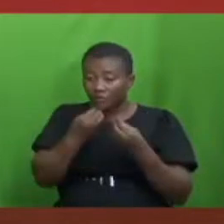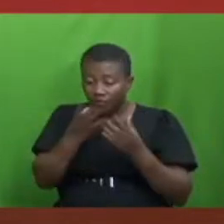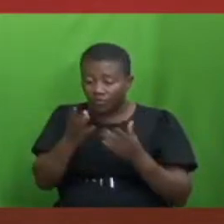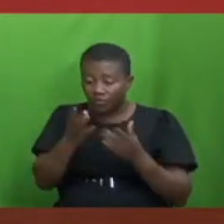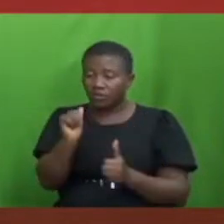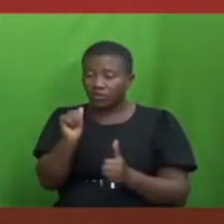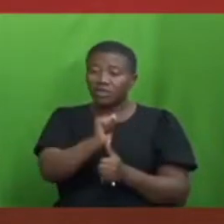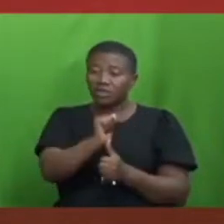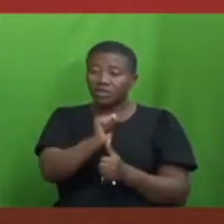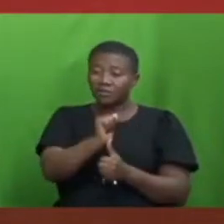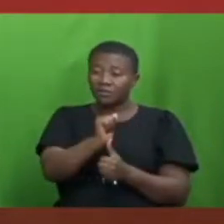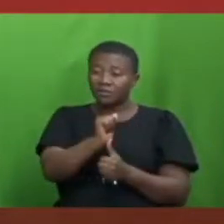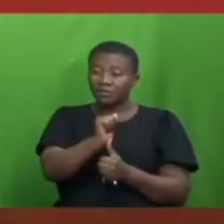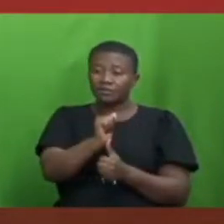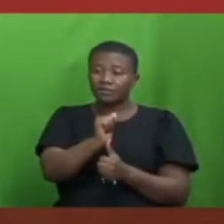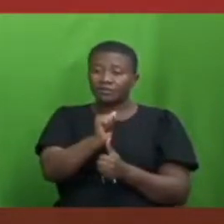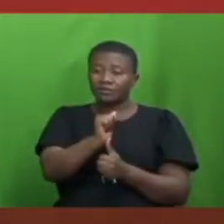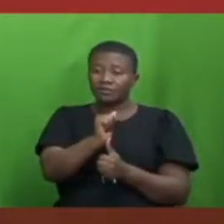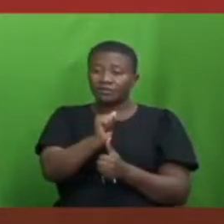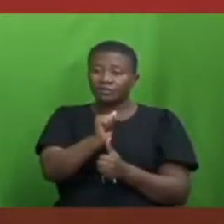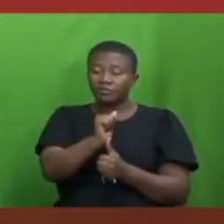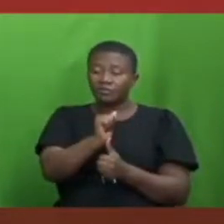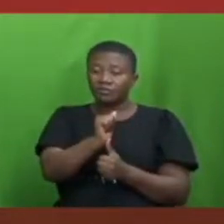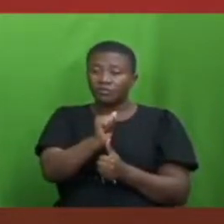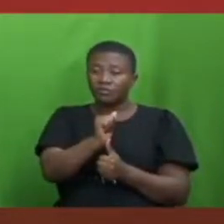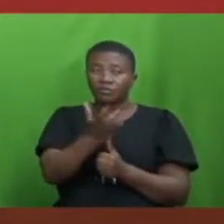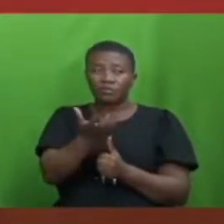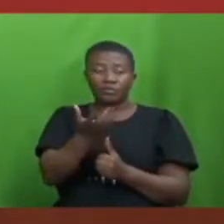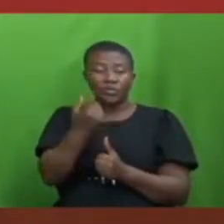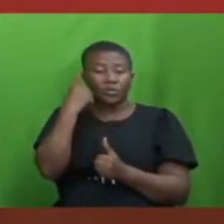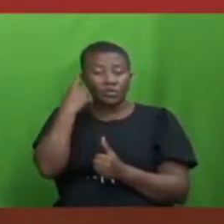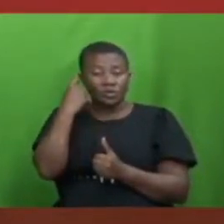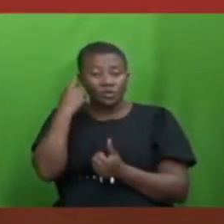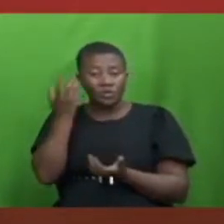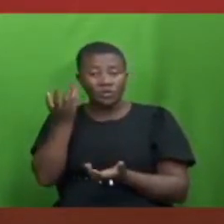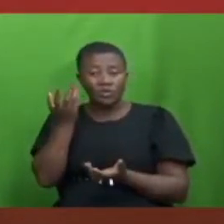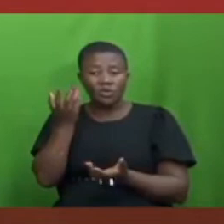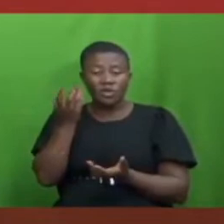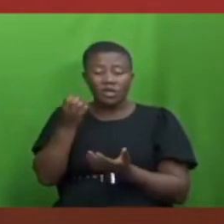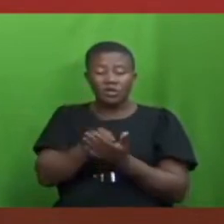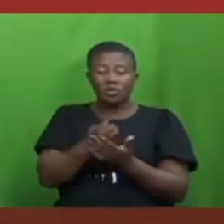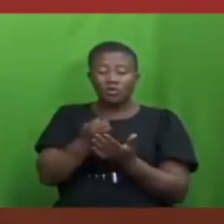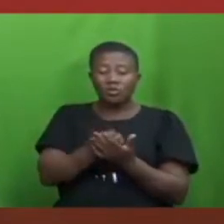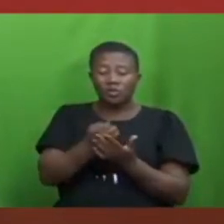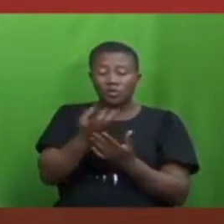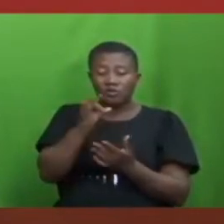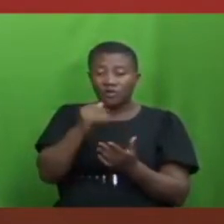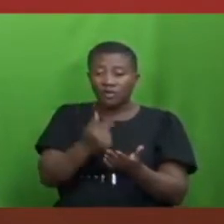A brief overview of recent microeconomic developments of Ghana.